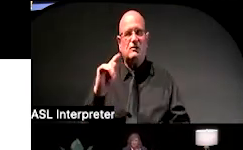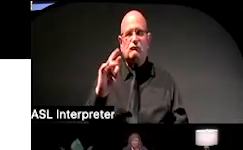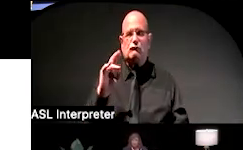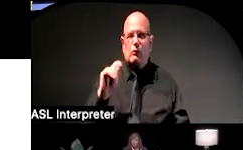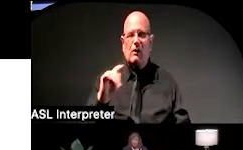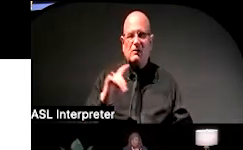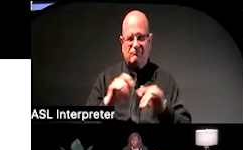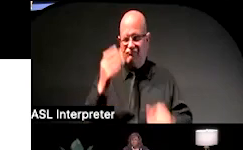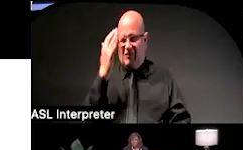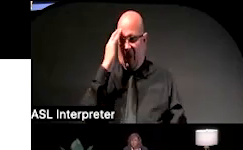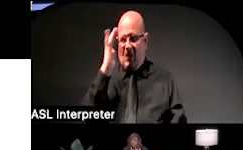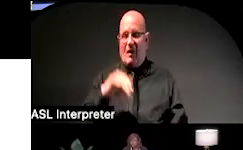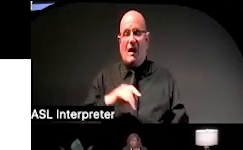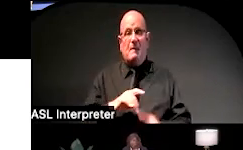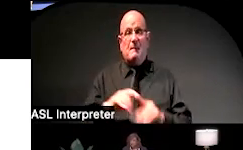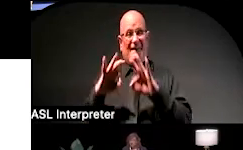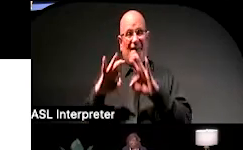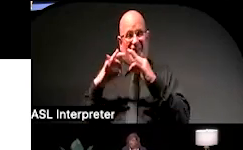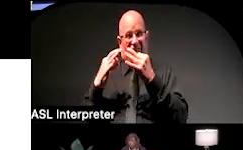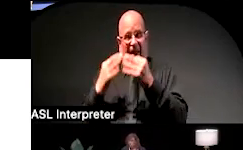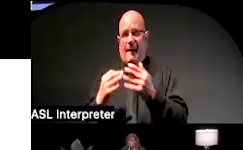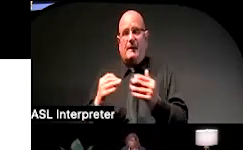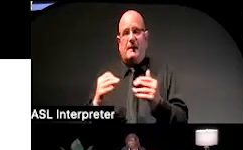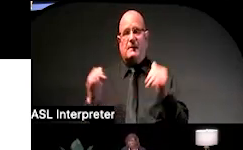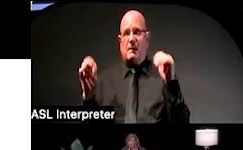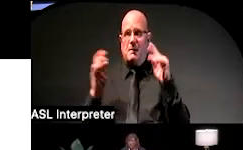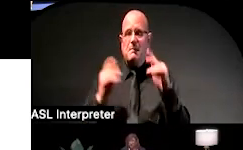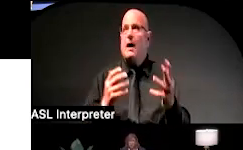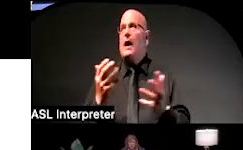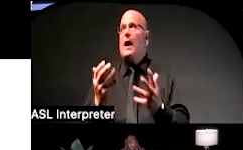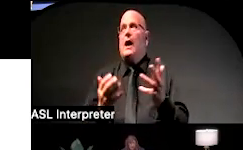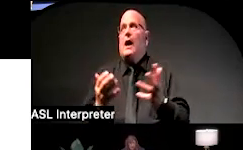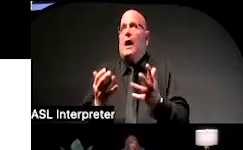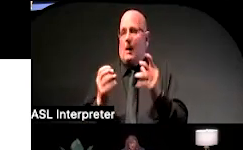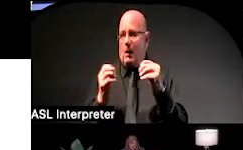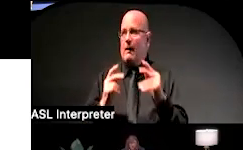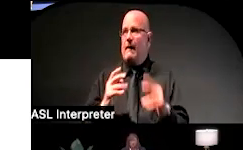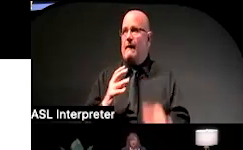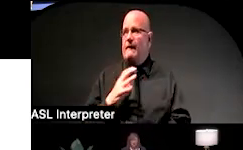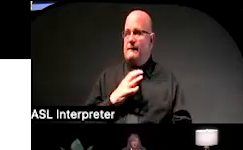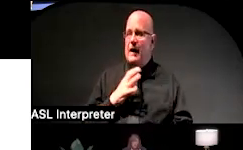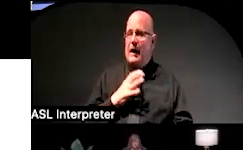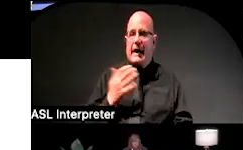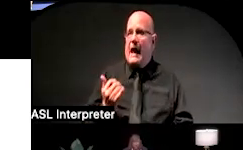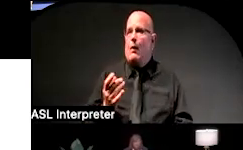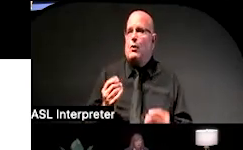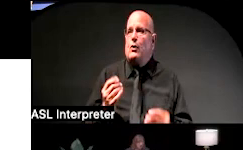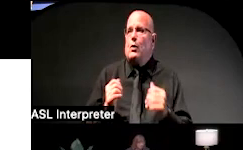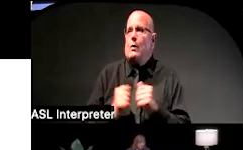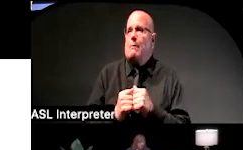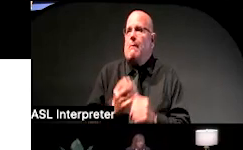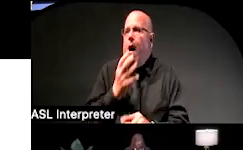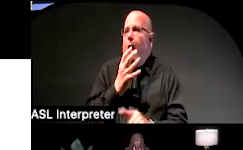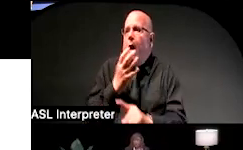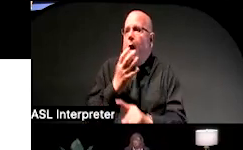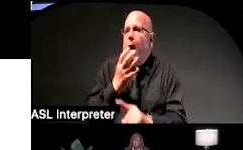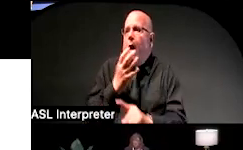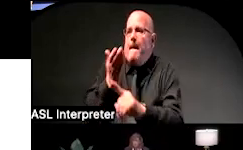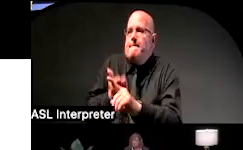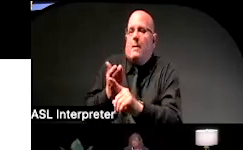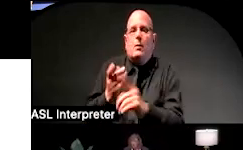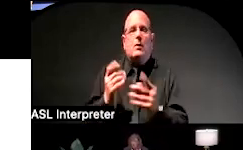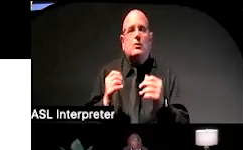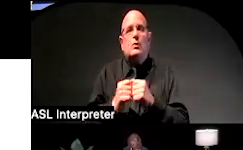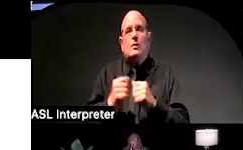like that. But then families were coming back to us and saying, okay, but now what do I do with my mom? Or what do I do with